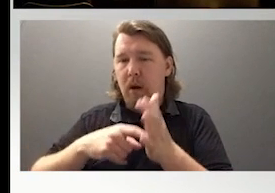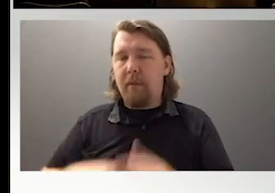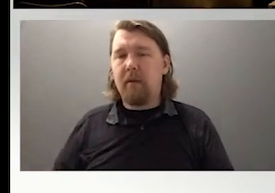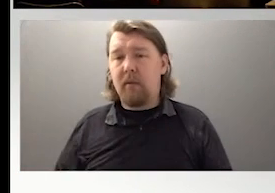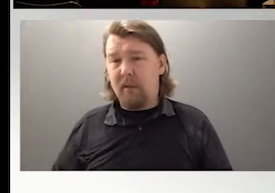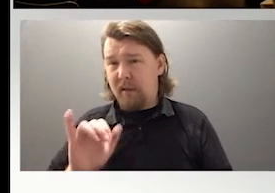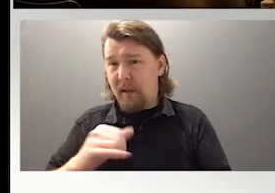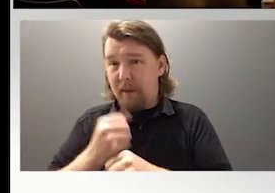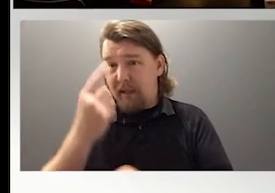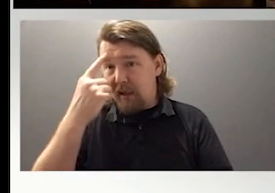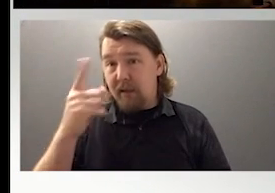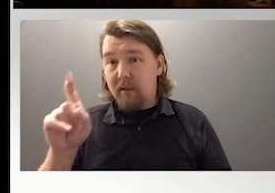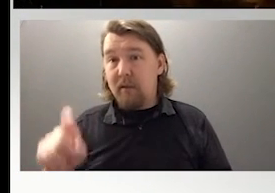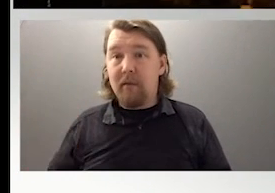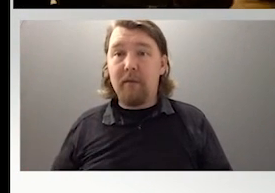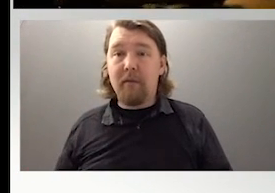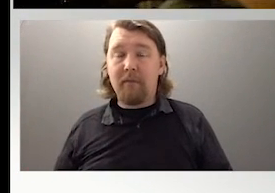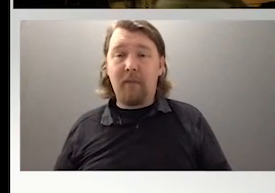Yes.